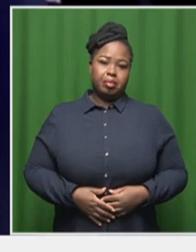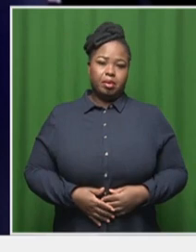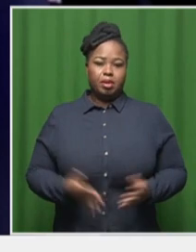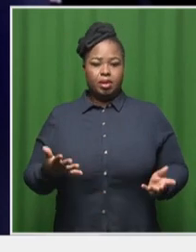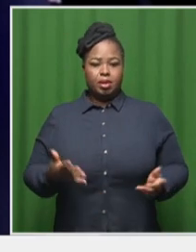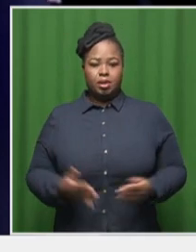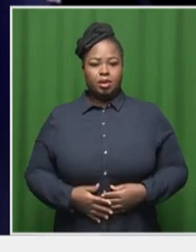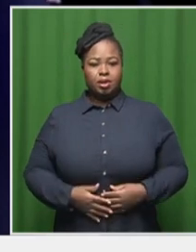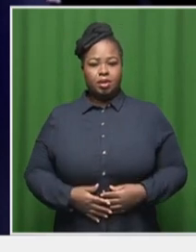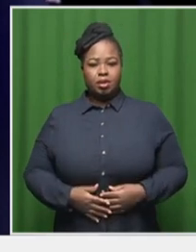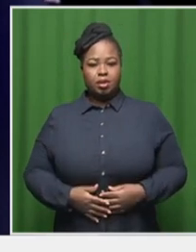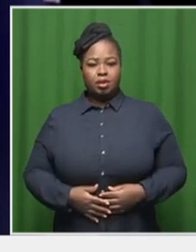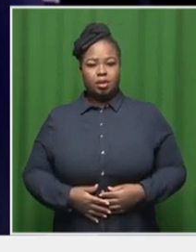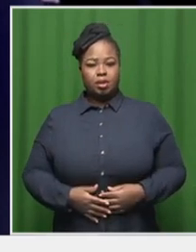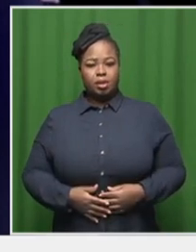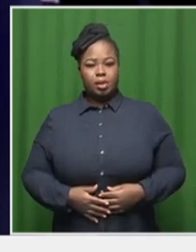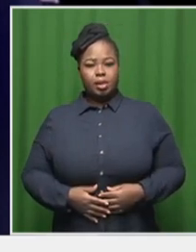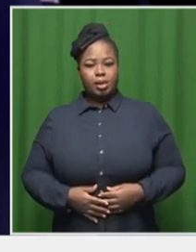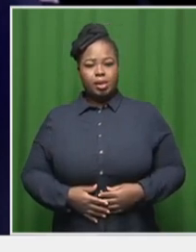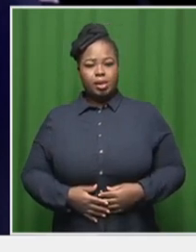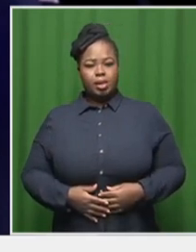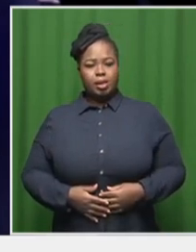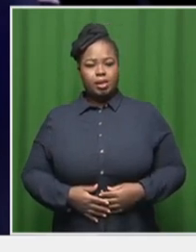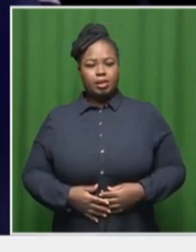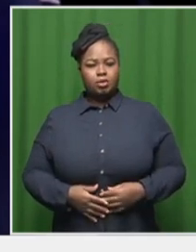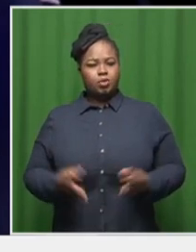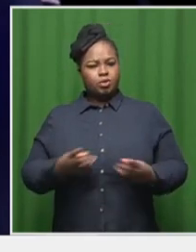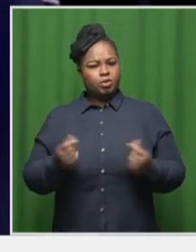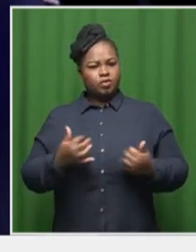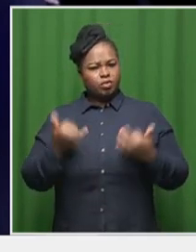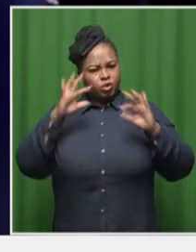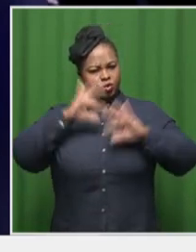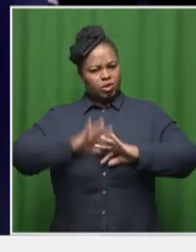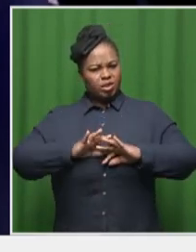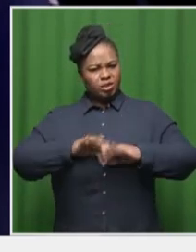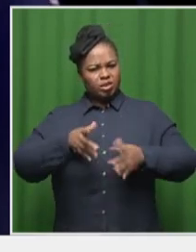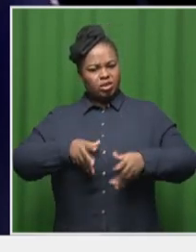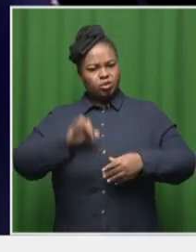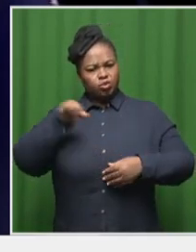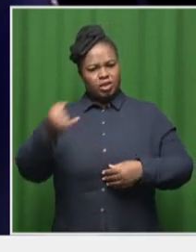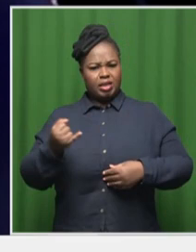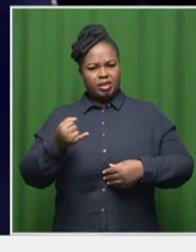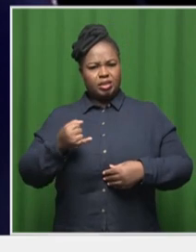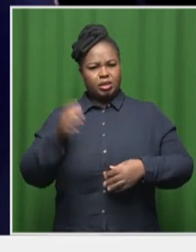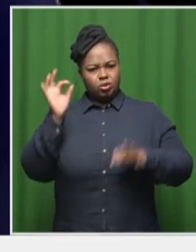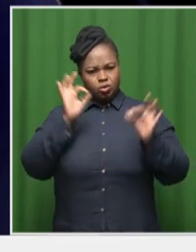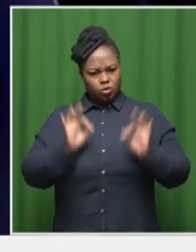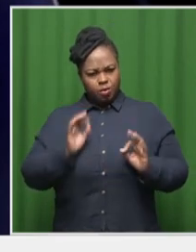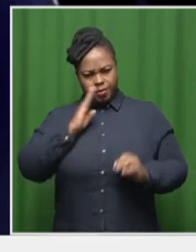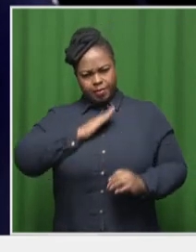it will not snow tonight in Johannesburg.